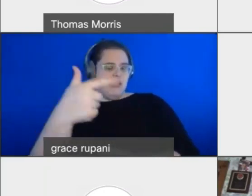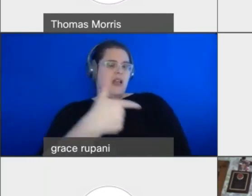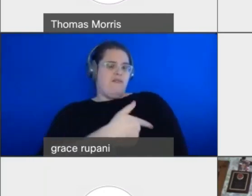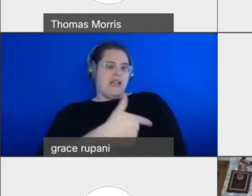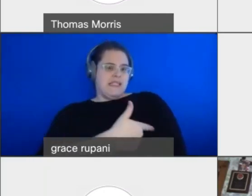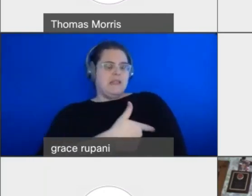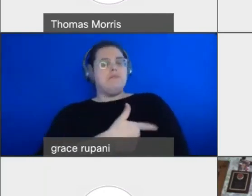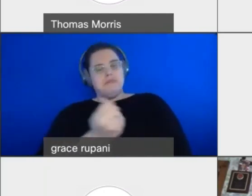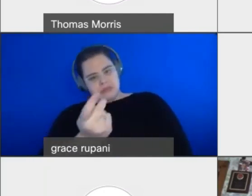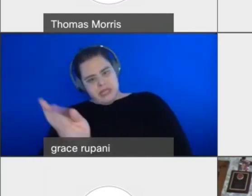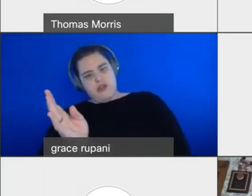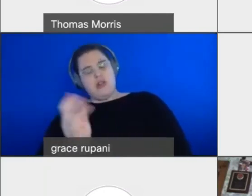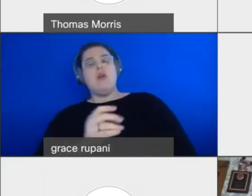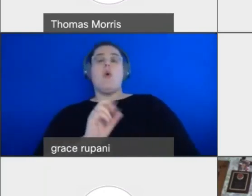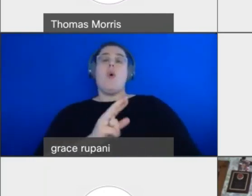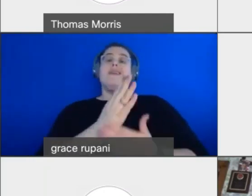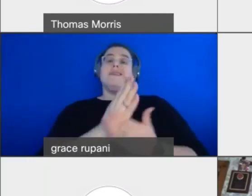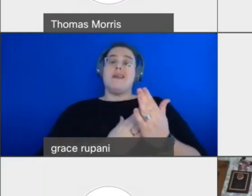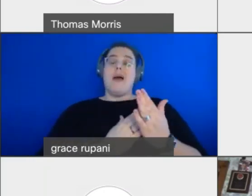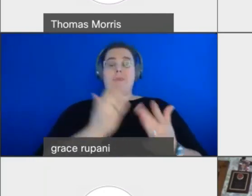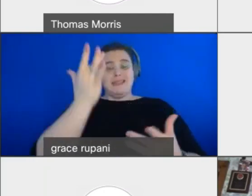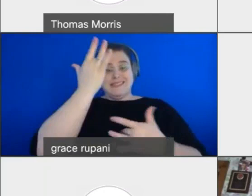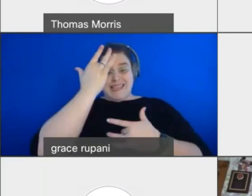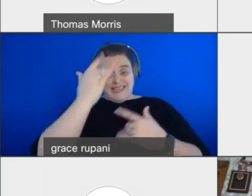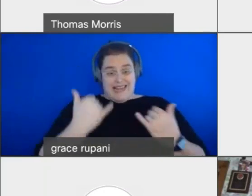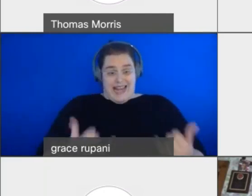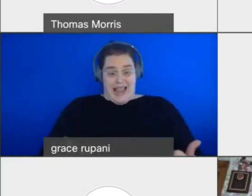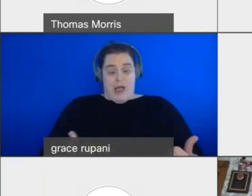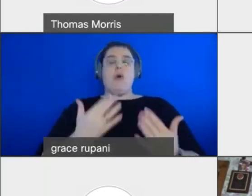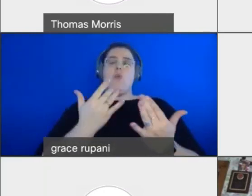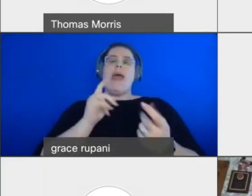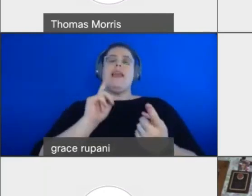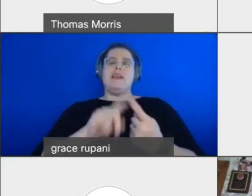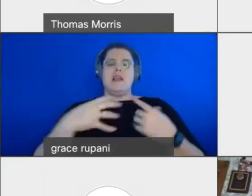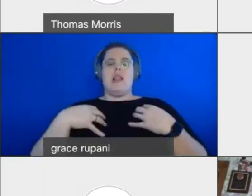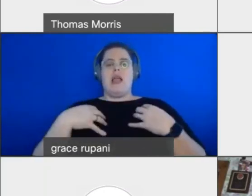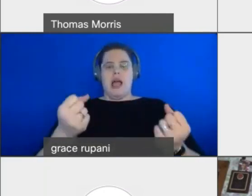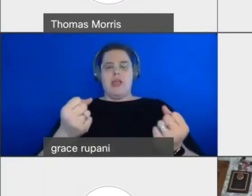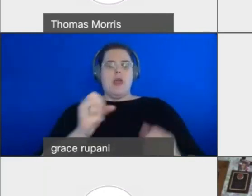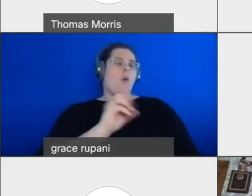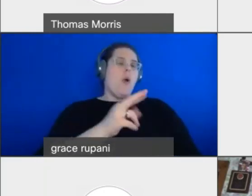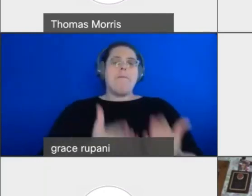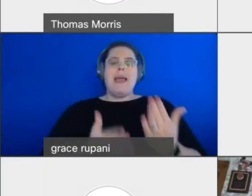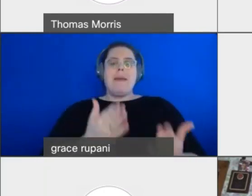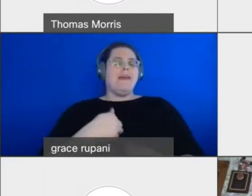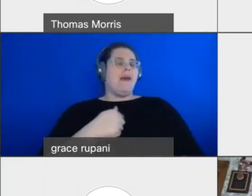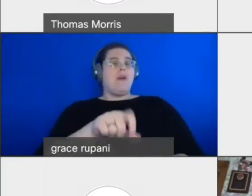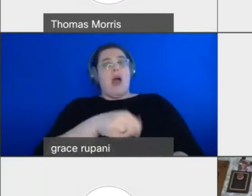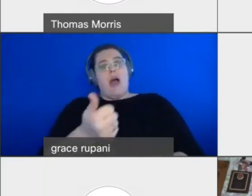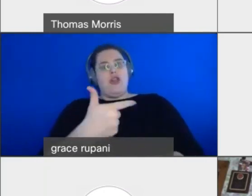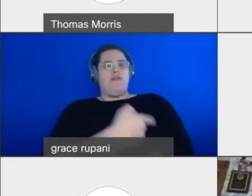ill and were waiting until they were healthy, or people who had gotten other vaccines recently and they didn't want to get the